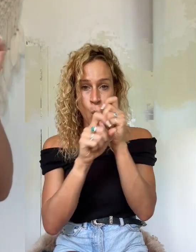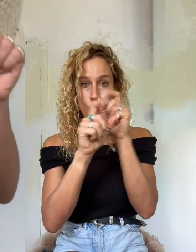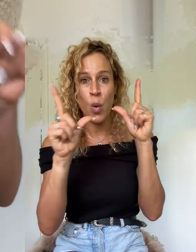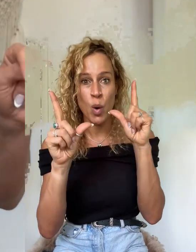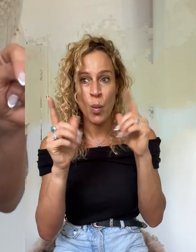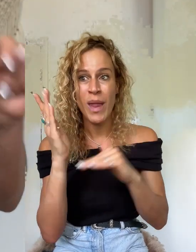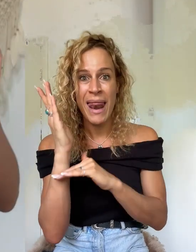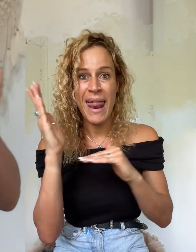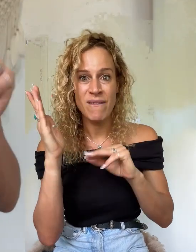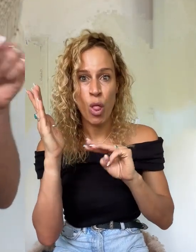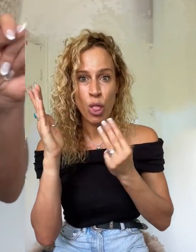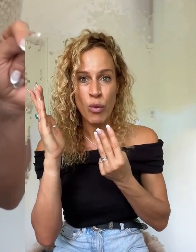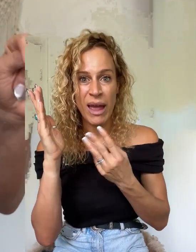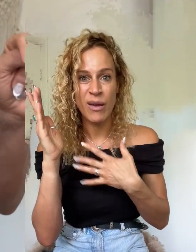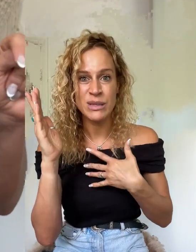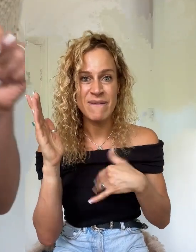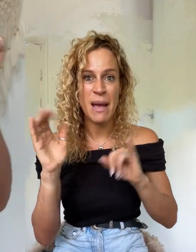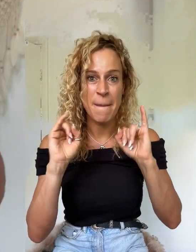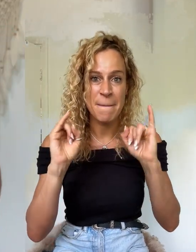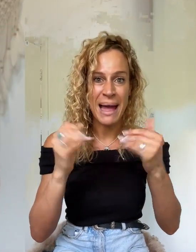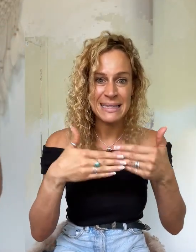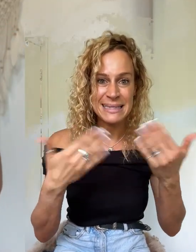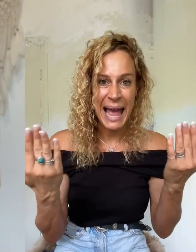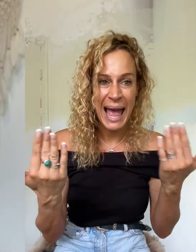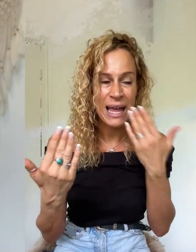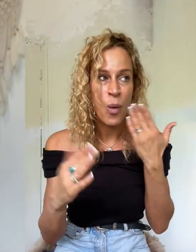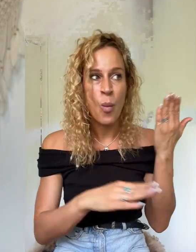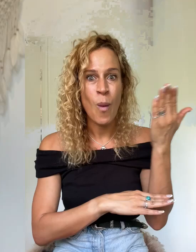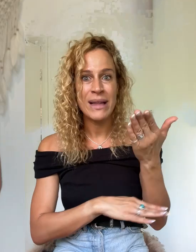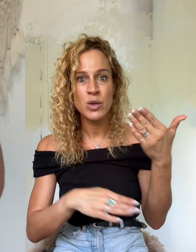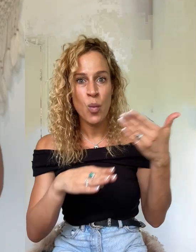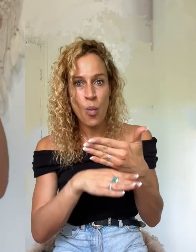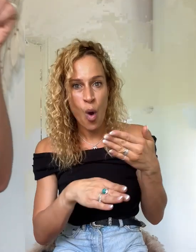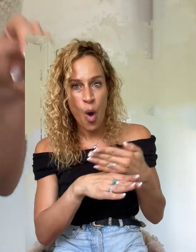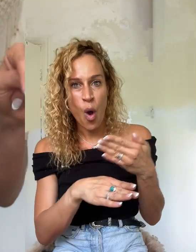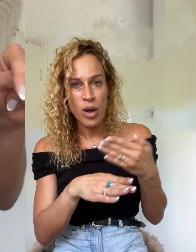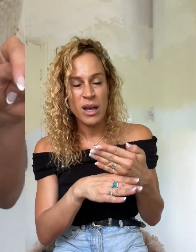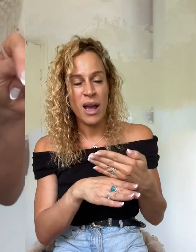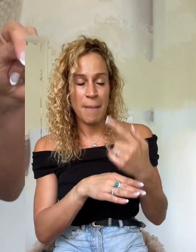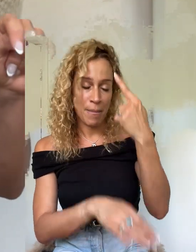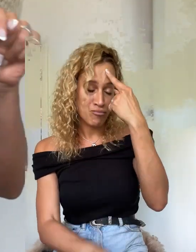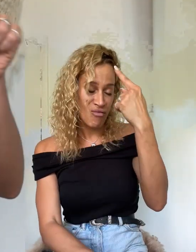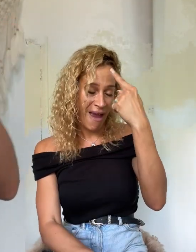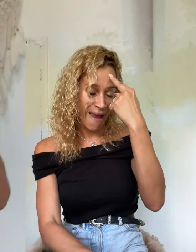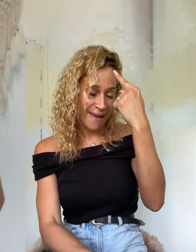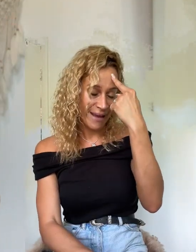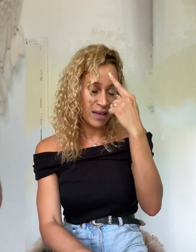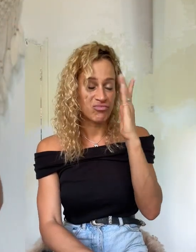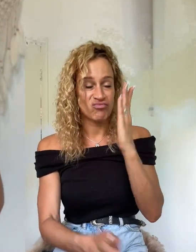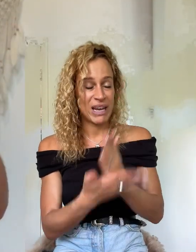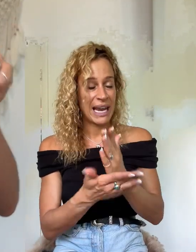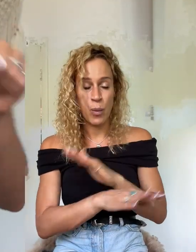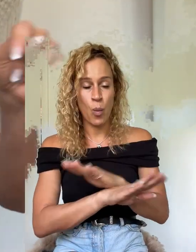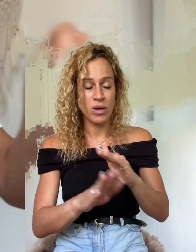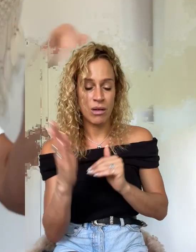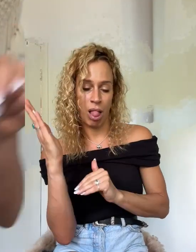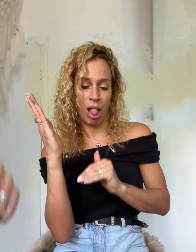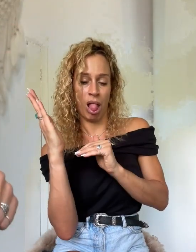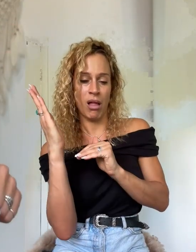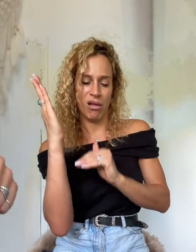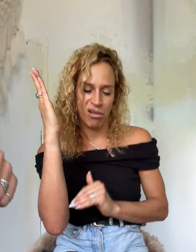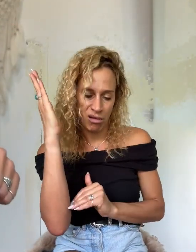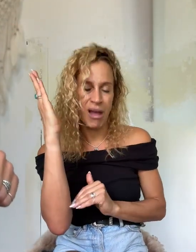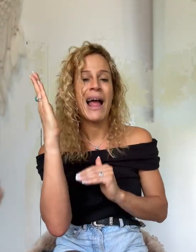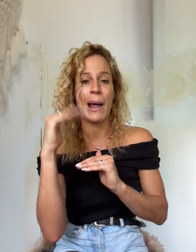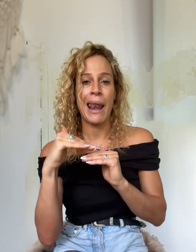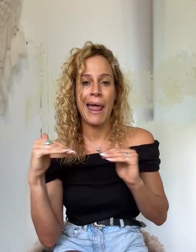fact, level 3. I woke up with a level 3 and I went and got on a job that was qualified for a level